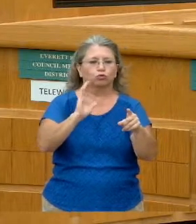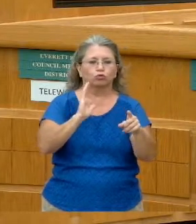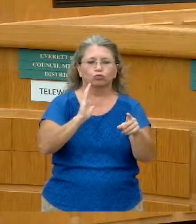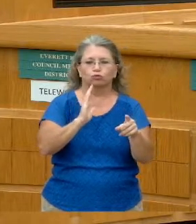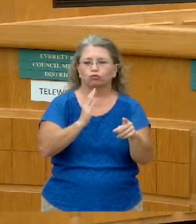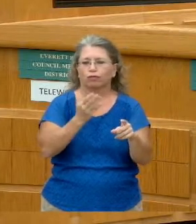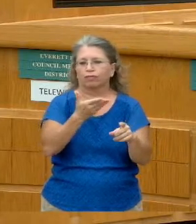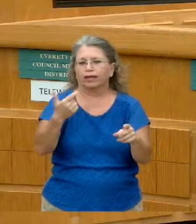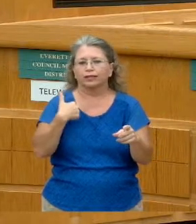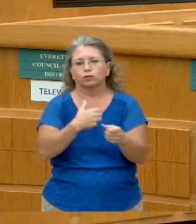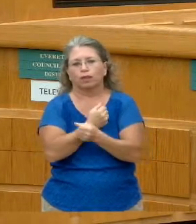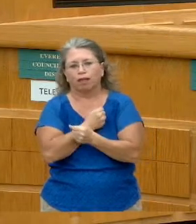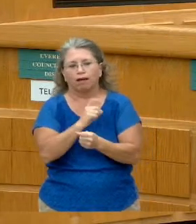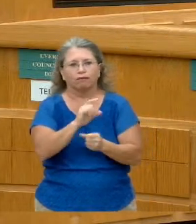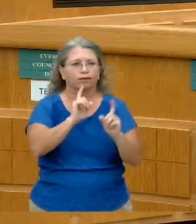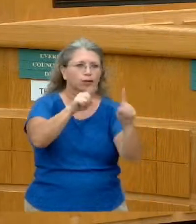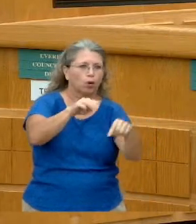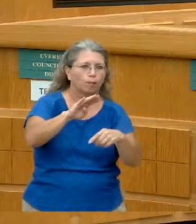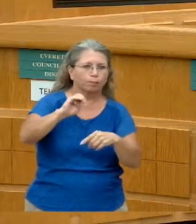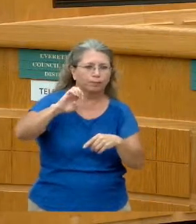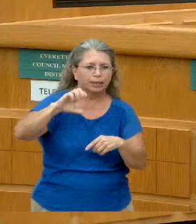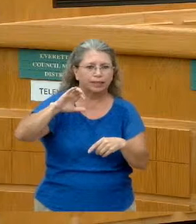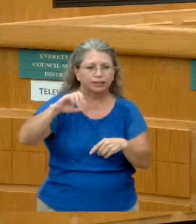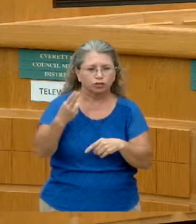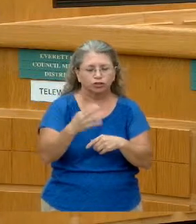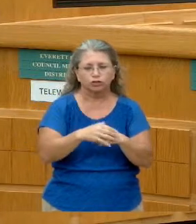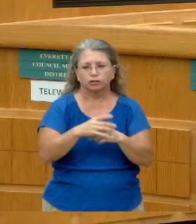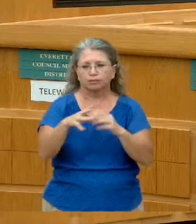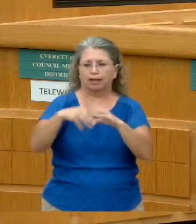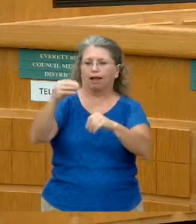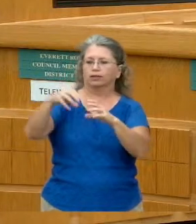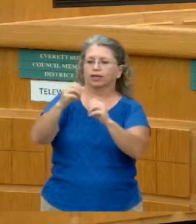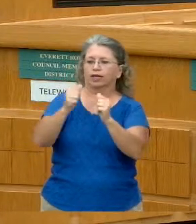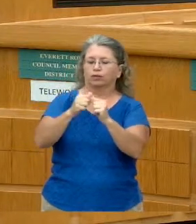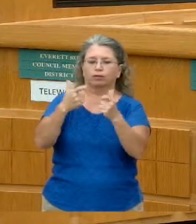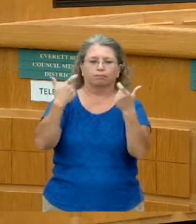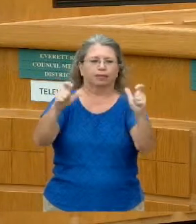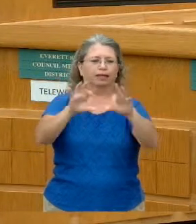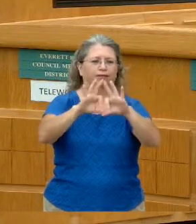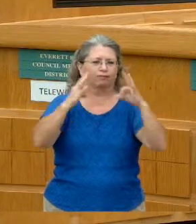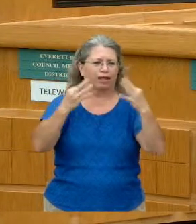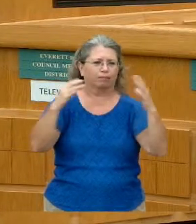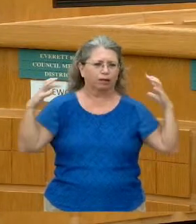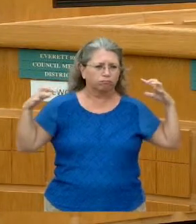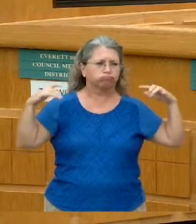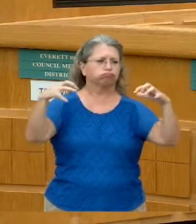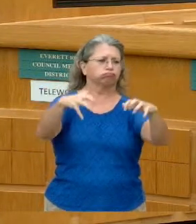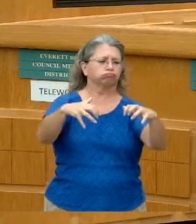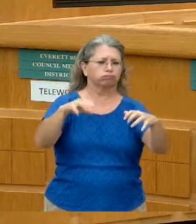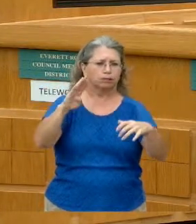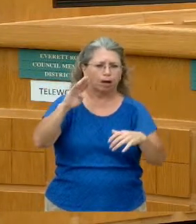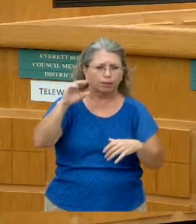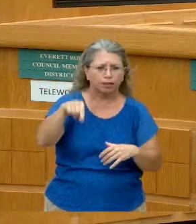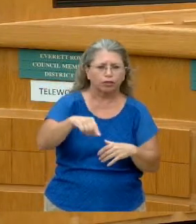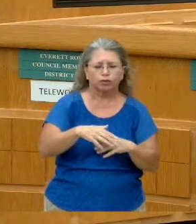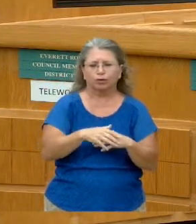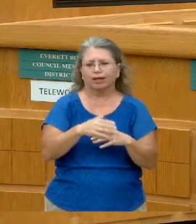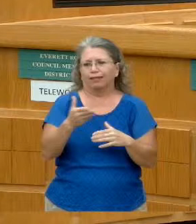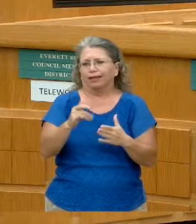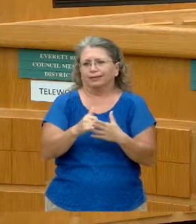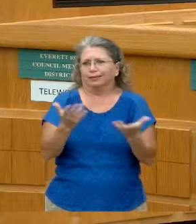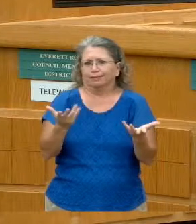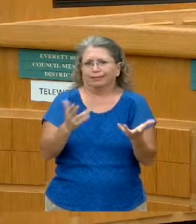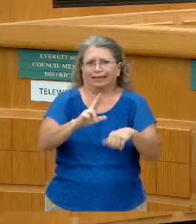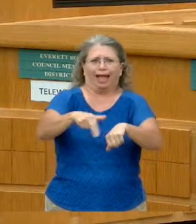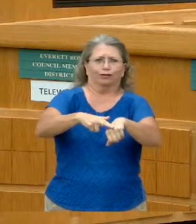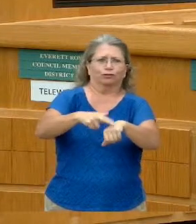so much, like the beach, being outdoors in our big family picnics and our barbecues, the things that come so naturally to